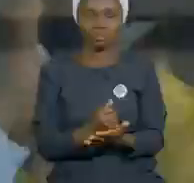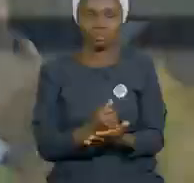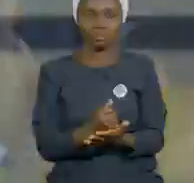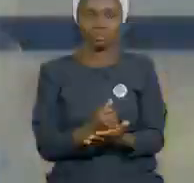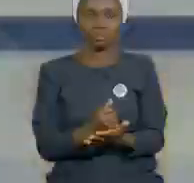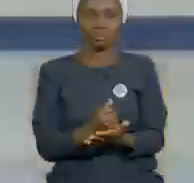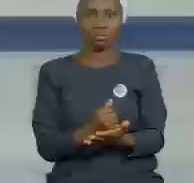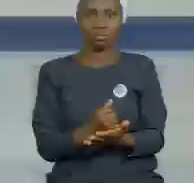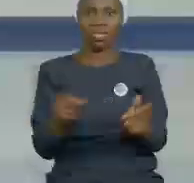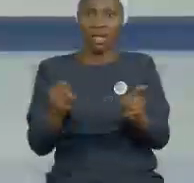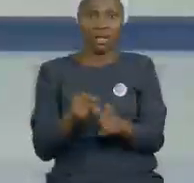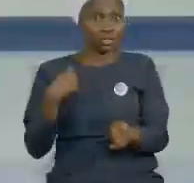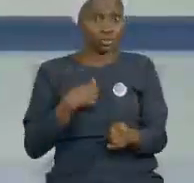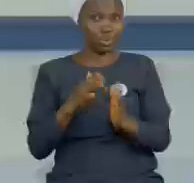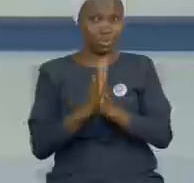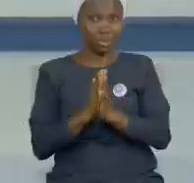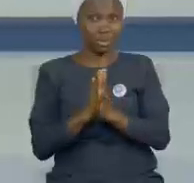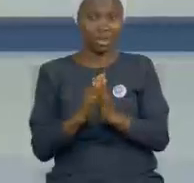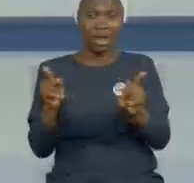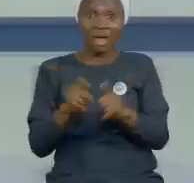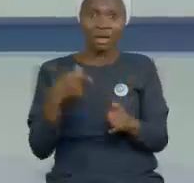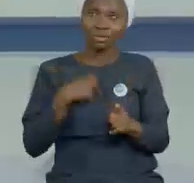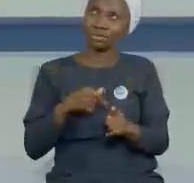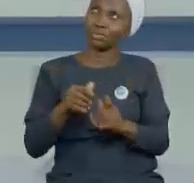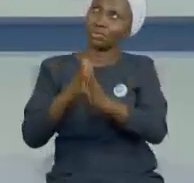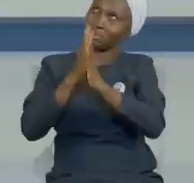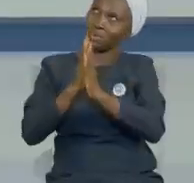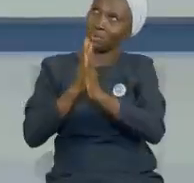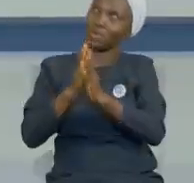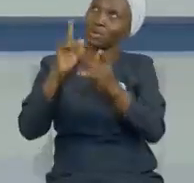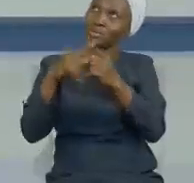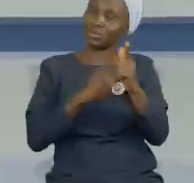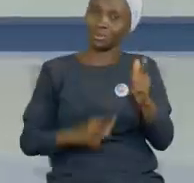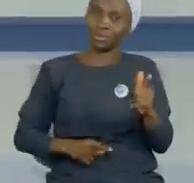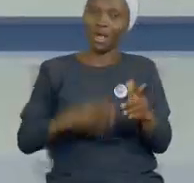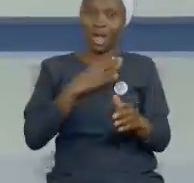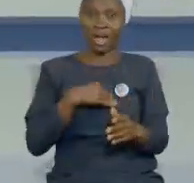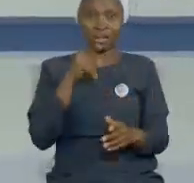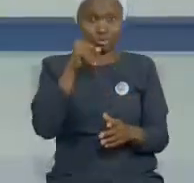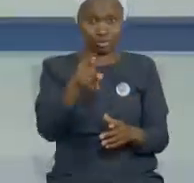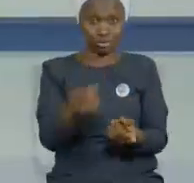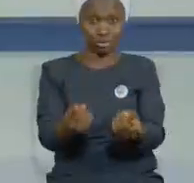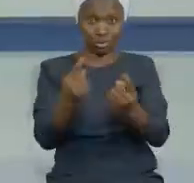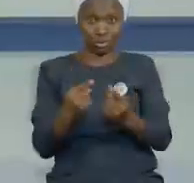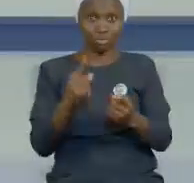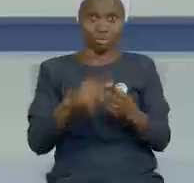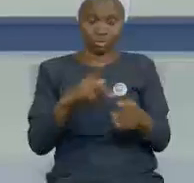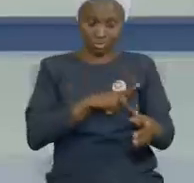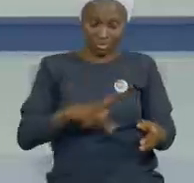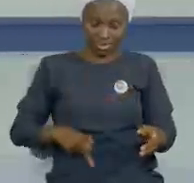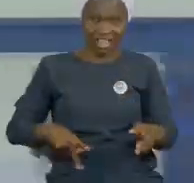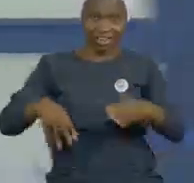As we pray, as we call upon the Lord, and you come to the kingdom of power,